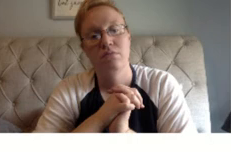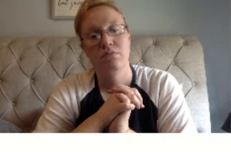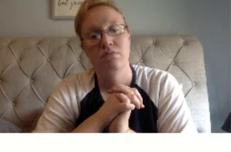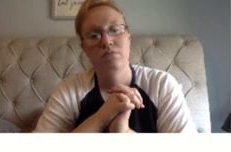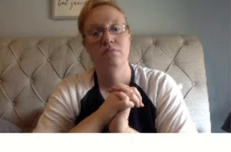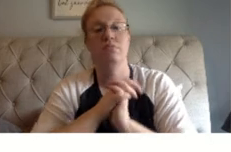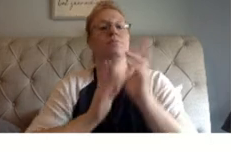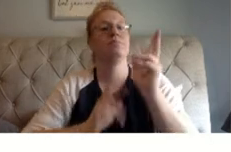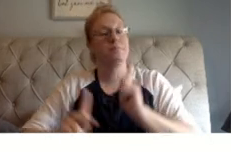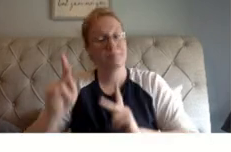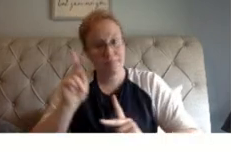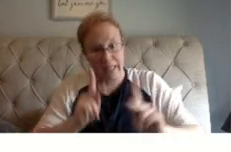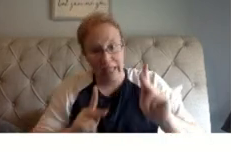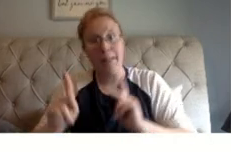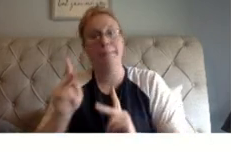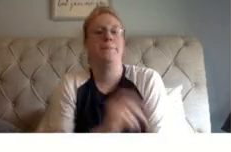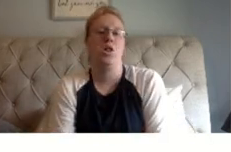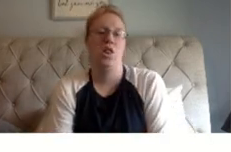People.